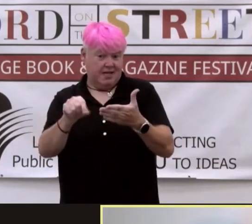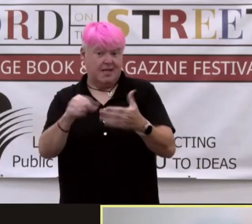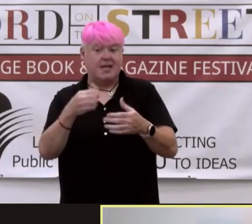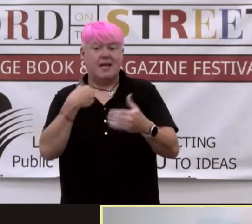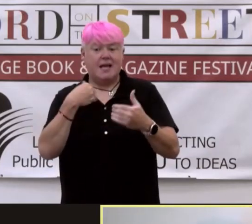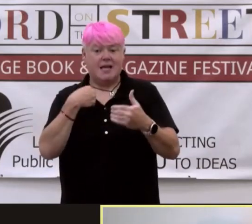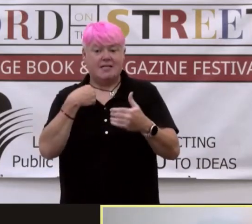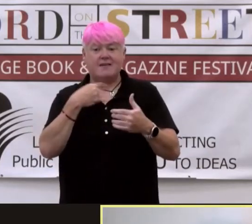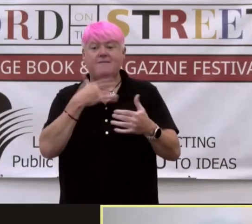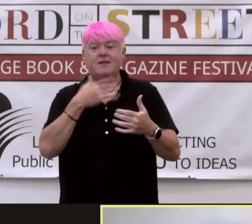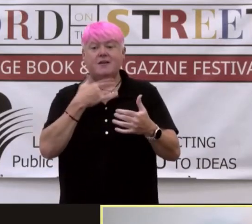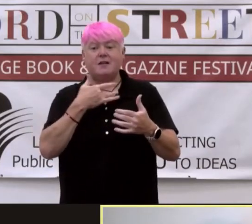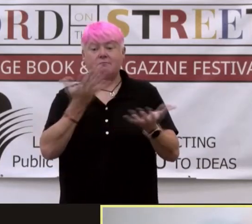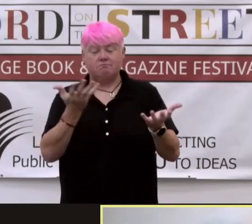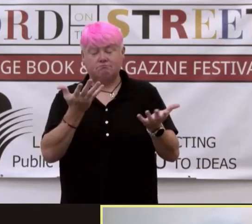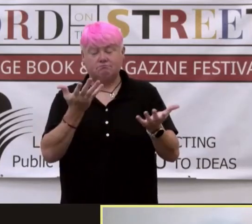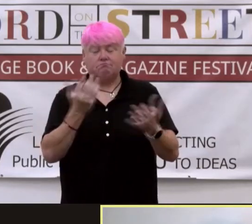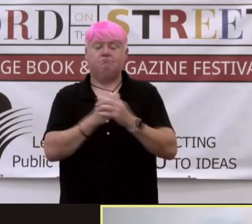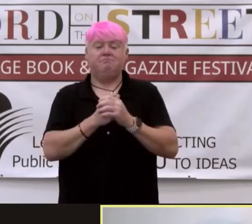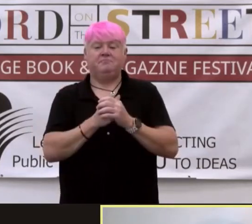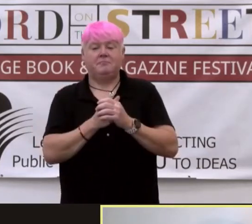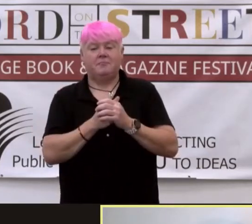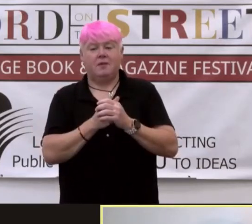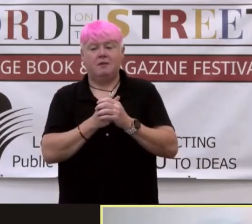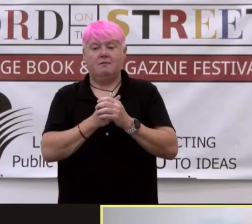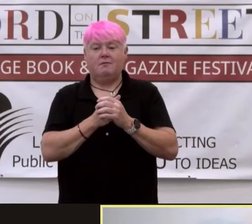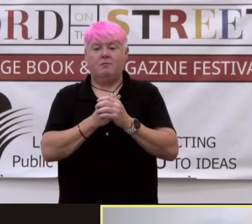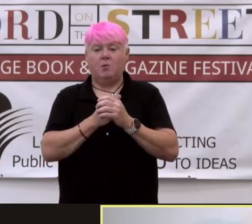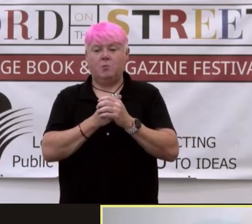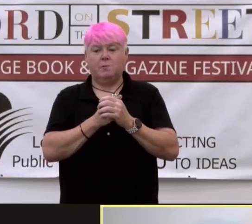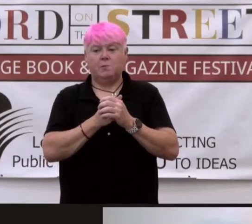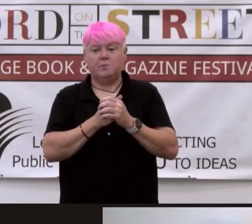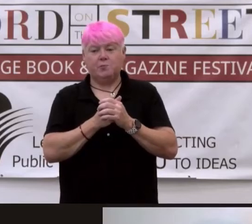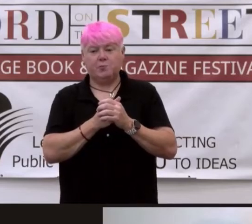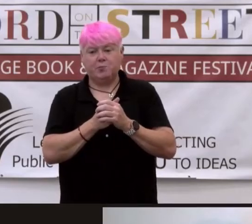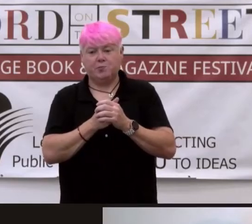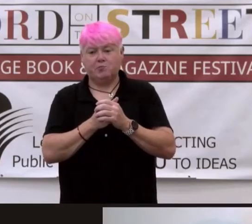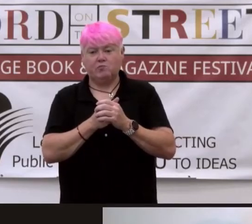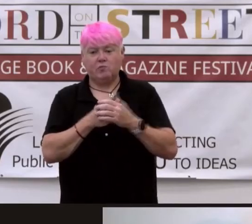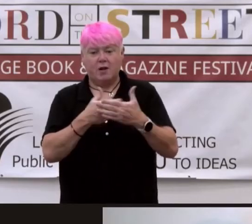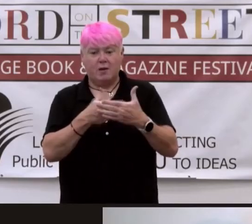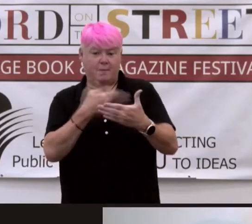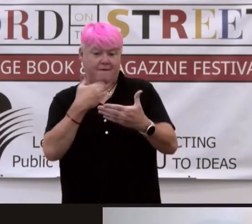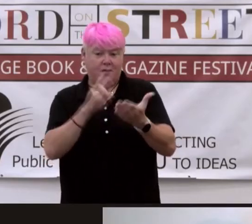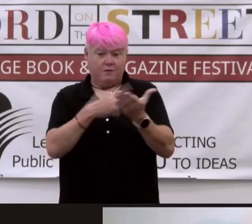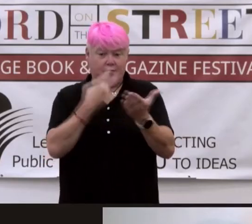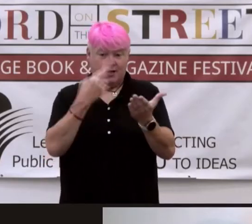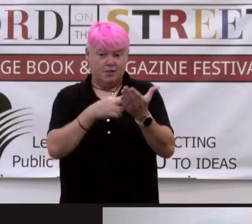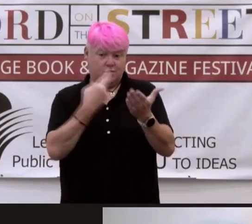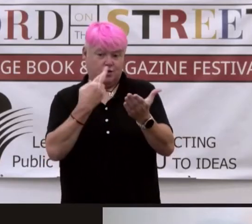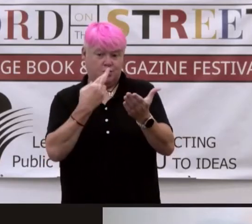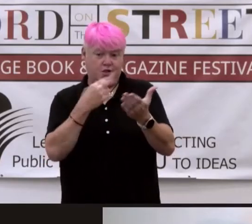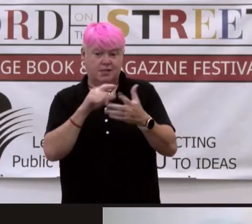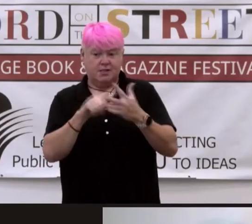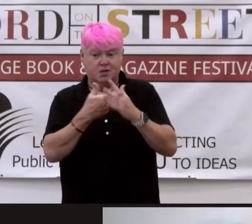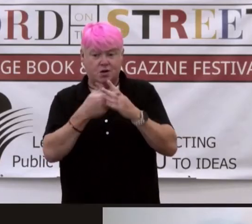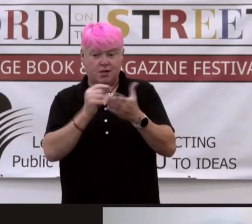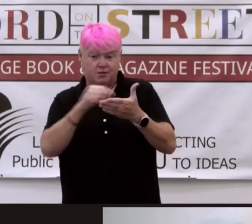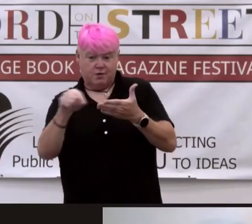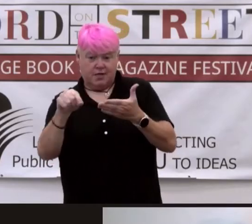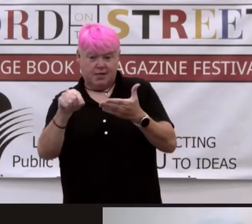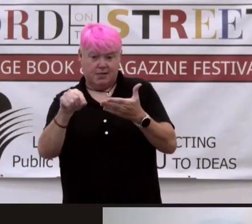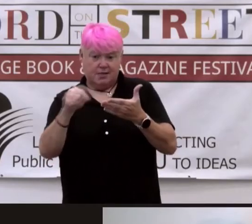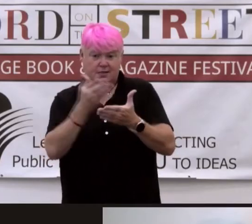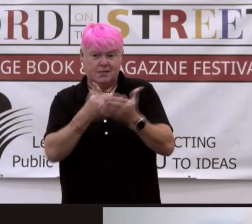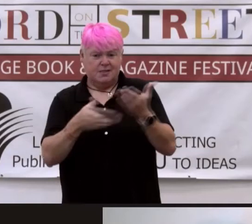like overloading yourself and then distilling it. Yeah. Before researching and starting to write, someone would like to know,